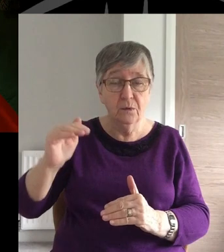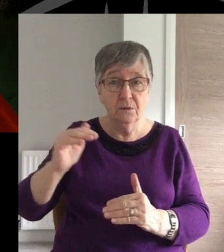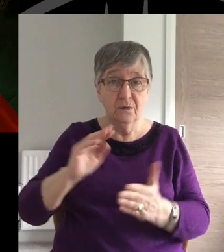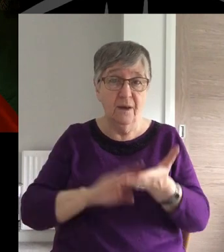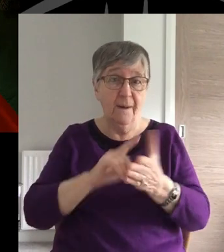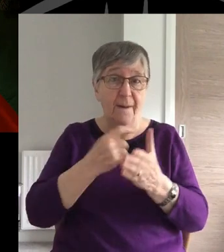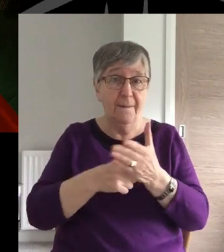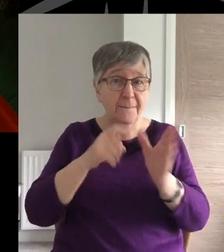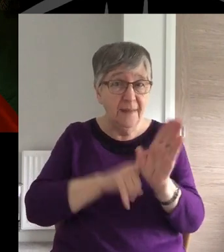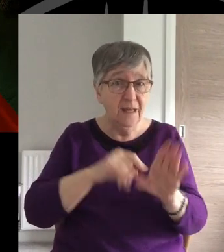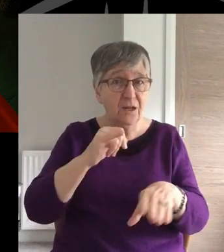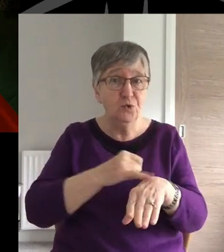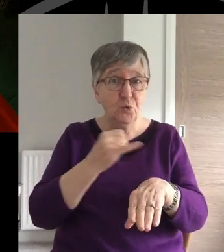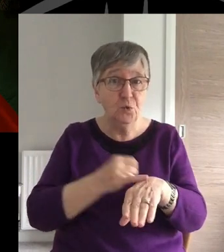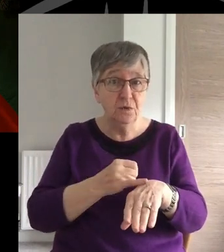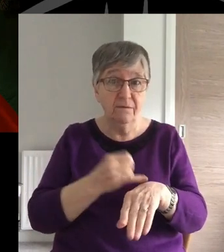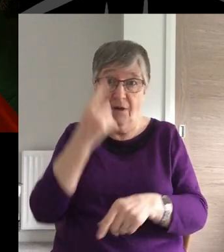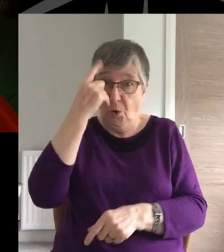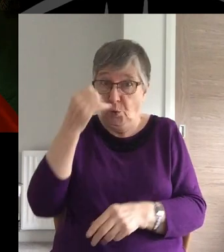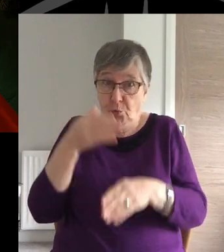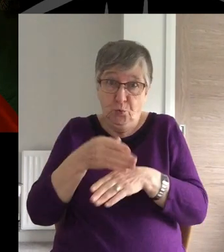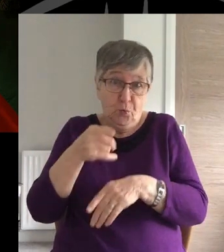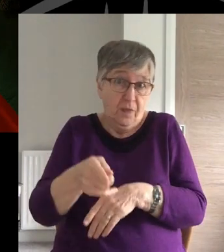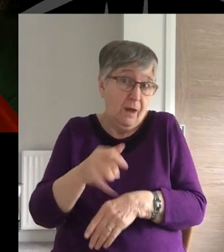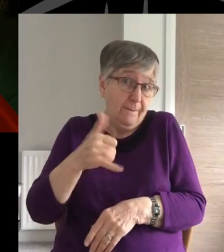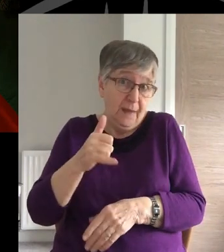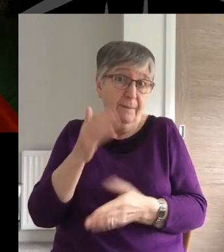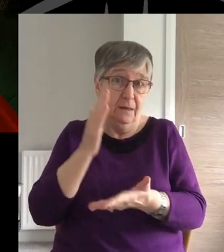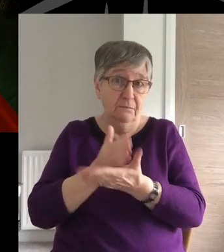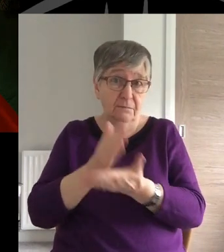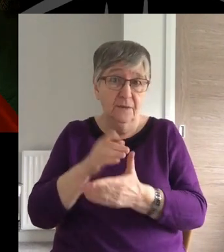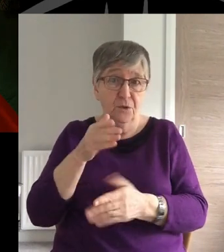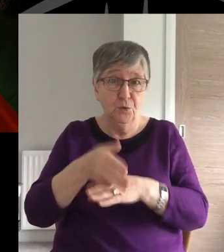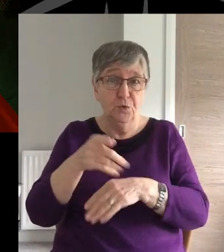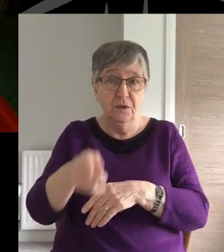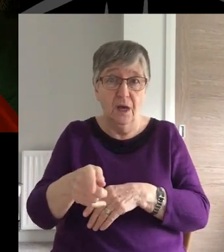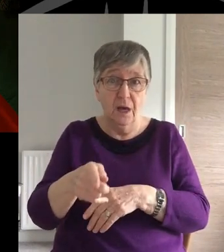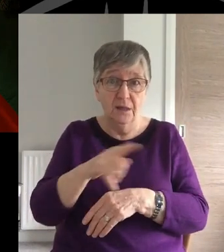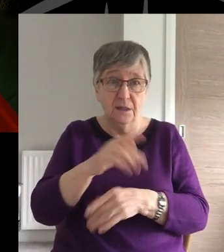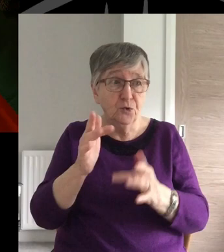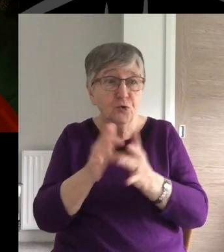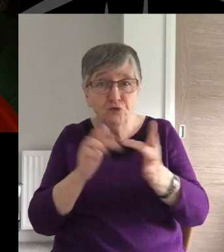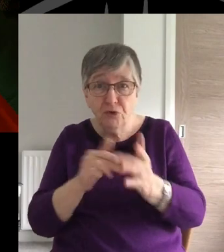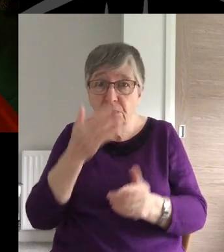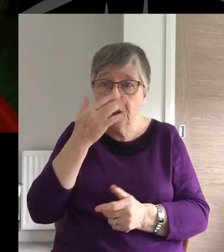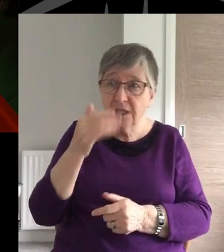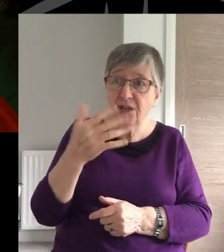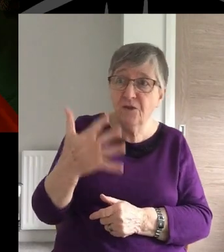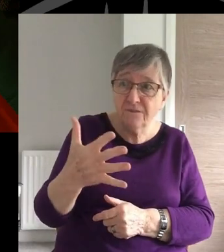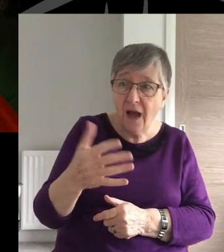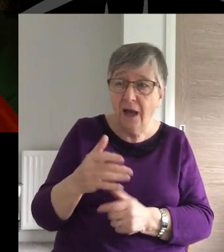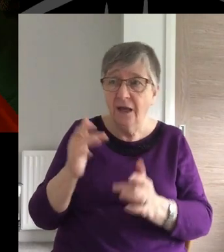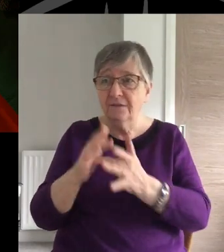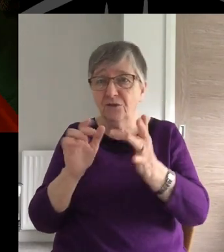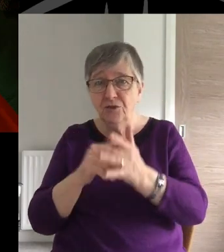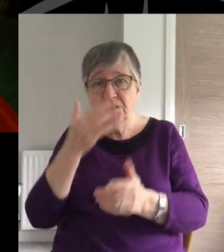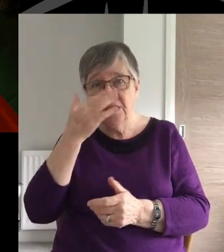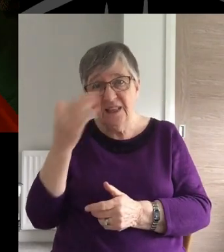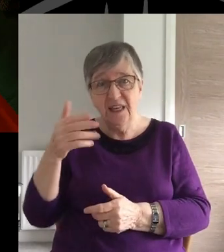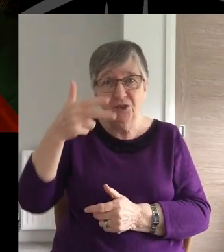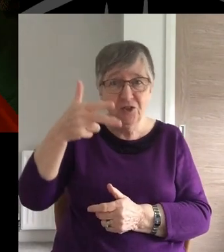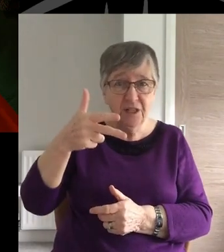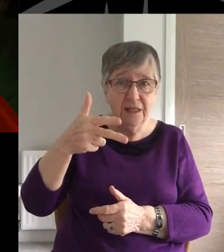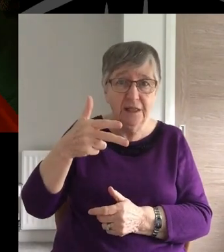Mary and Joseph could have done that in Jesus' home. Maybe they did do that in Jesus' home. Maybe they could have got Jesus aged 5, Jesus aged